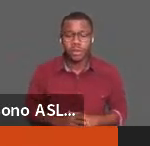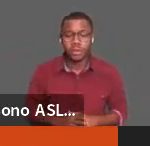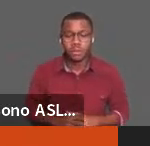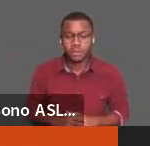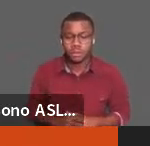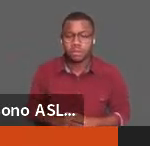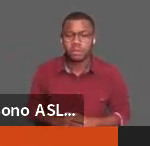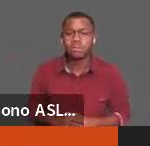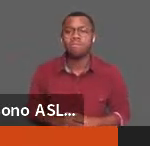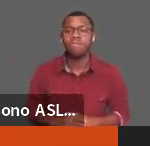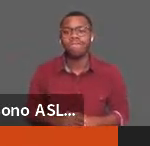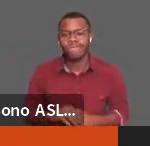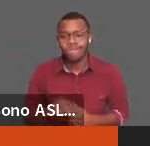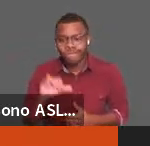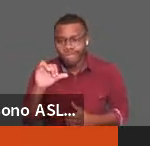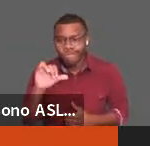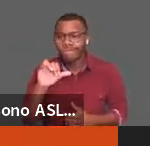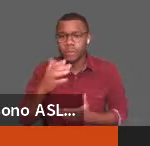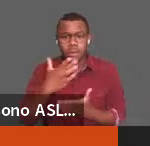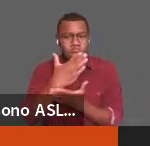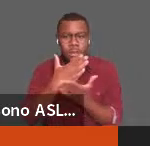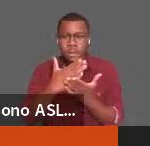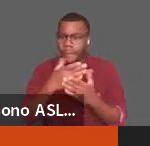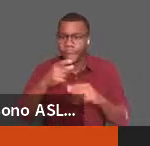Okay, some don't see.